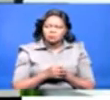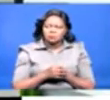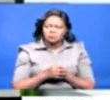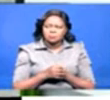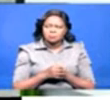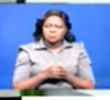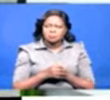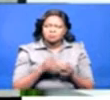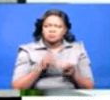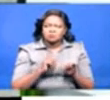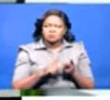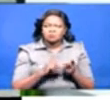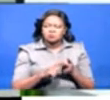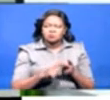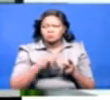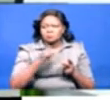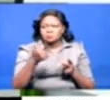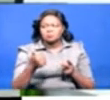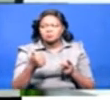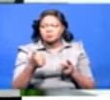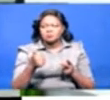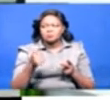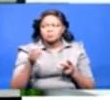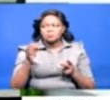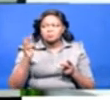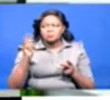213,373 funded votes. Kirinaka Engineer Ibrahim Mwangi Maina,